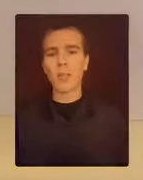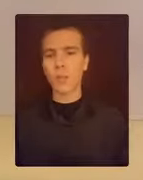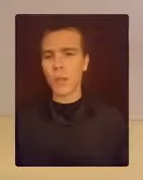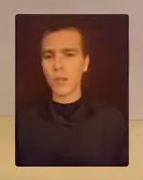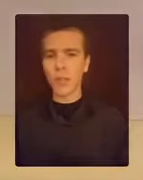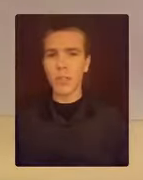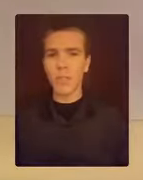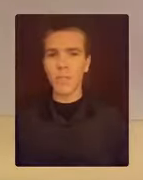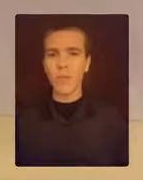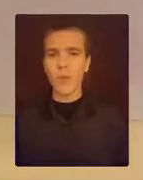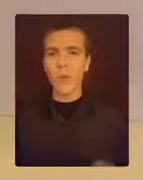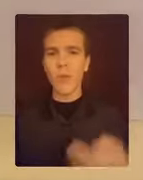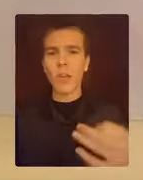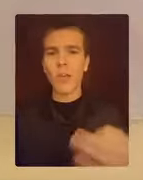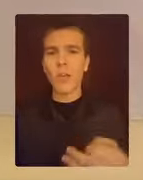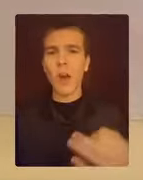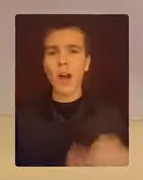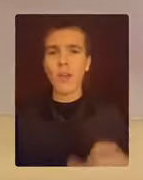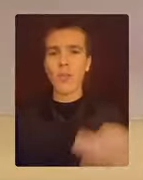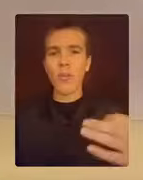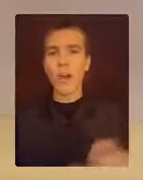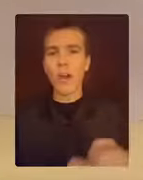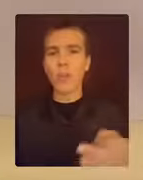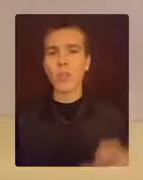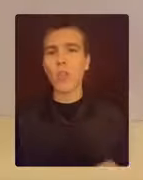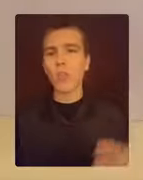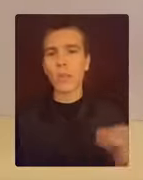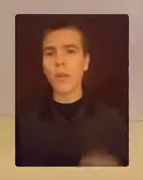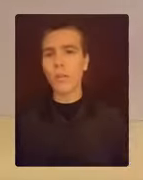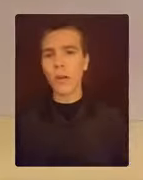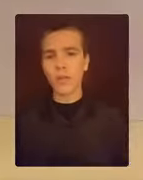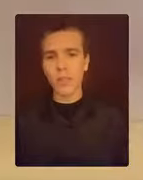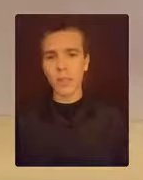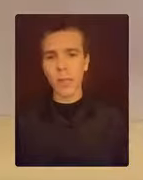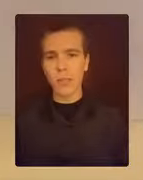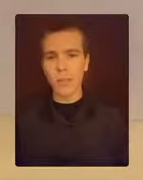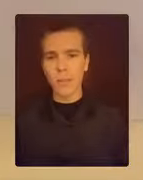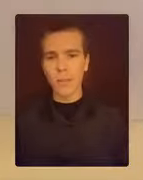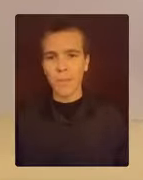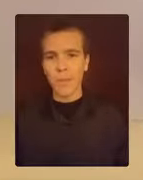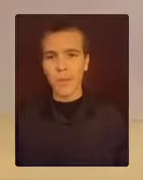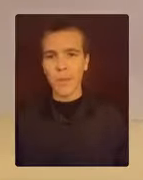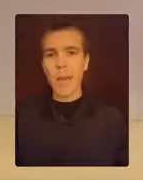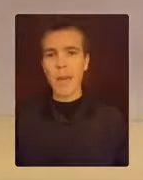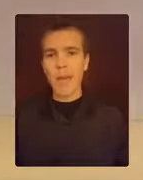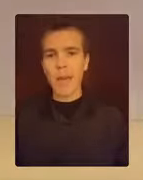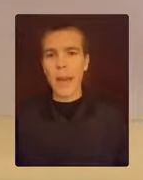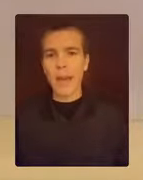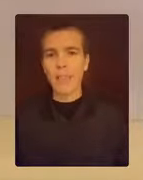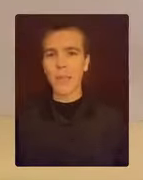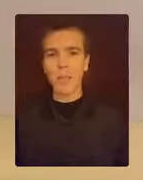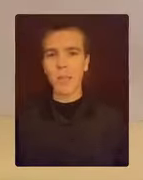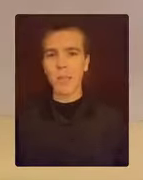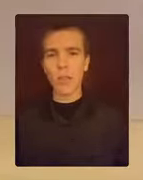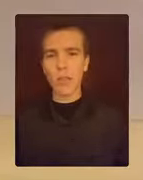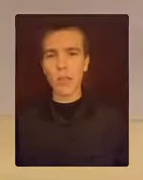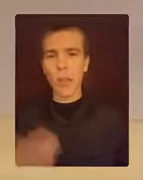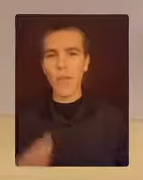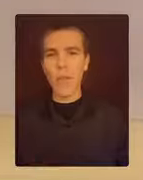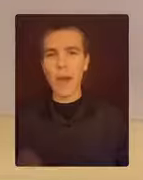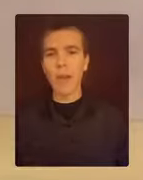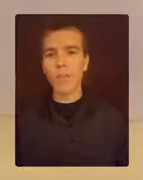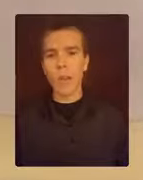your subconscious, you're not controlling what the other person says. It seems to you